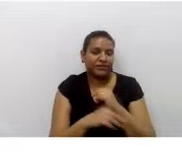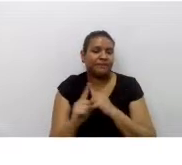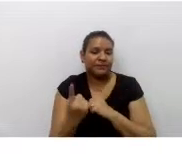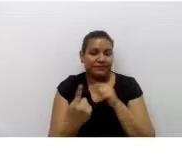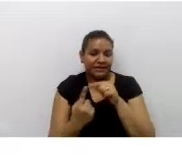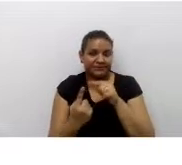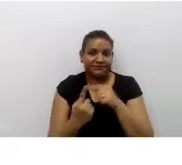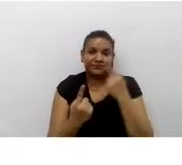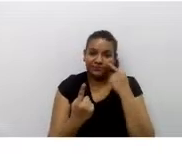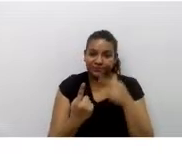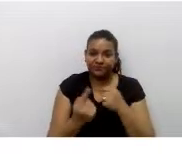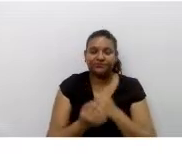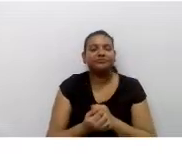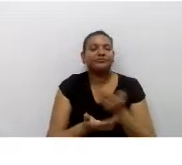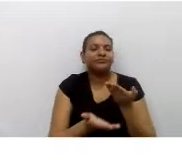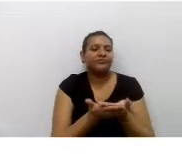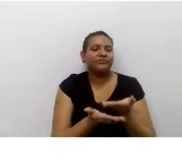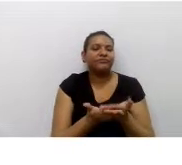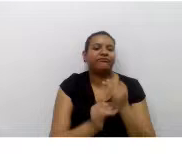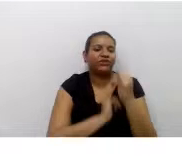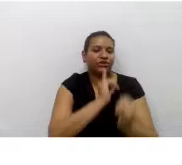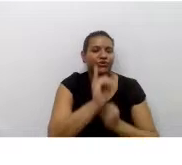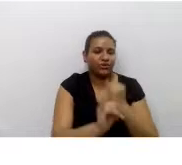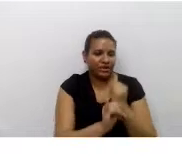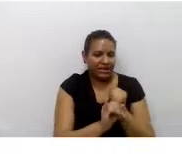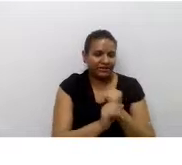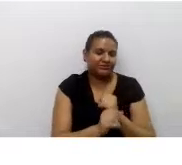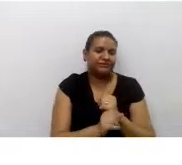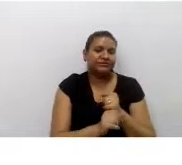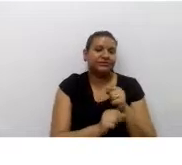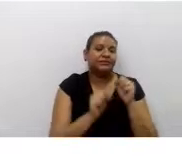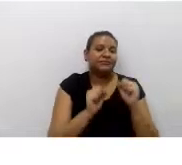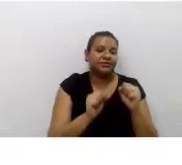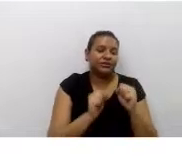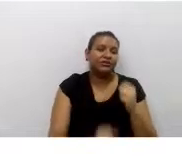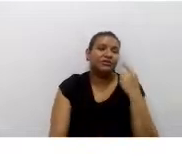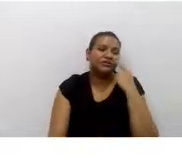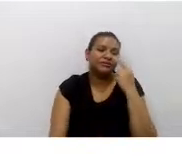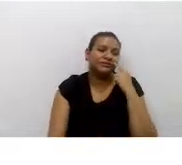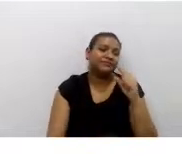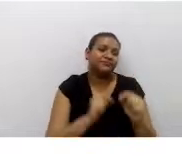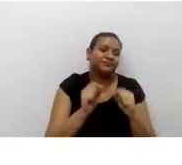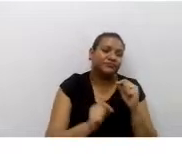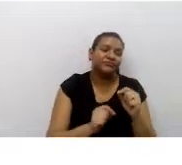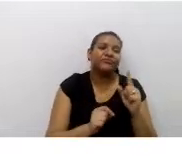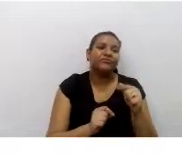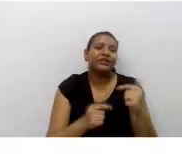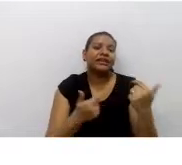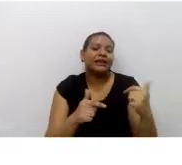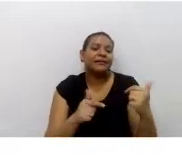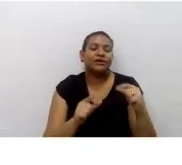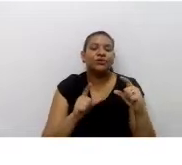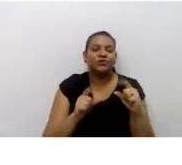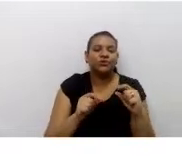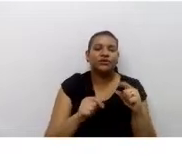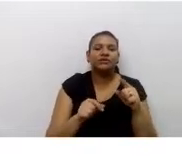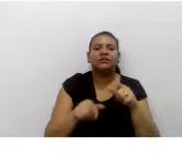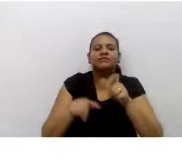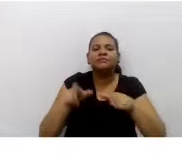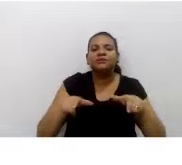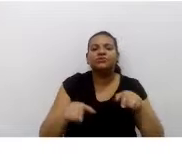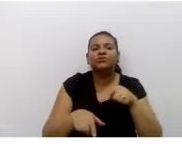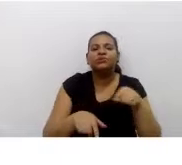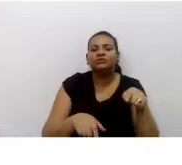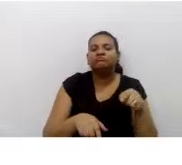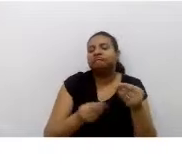set work to be asynchronous. In other words, you don't have to do it in a live online classroom. Now,